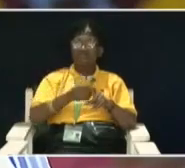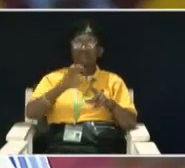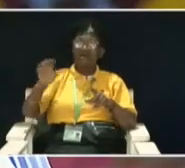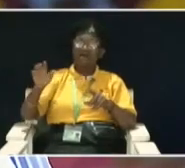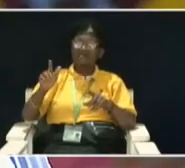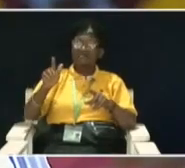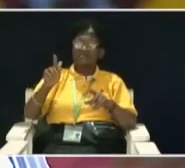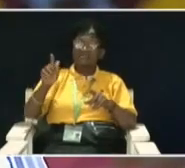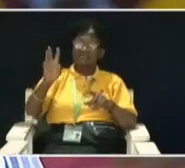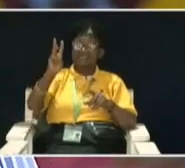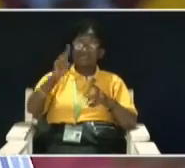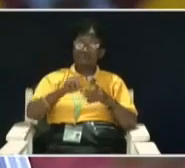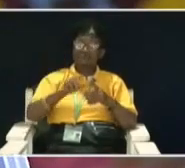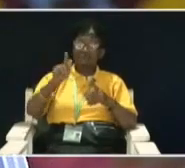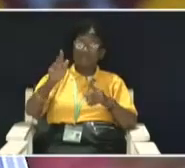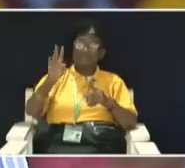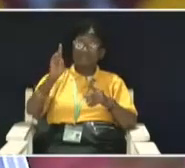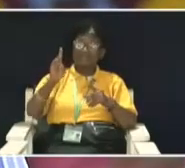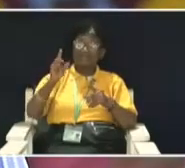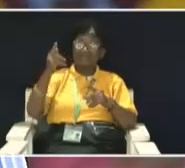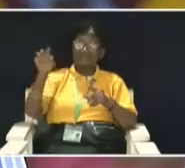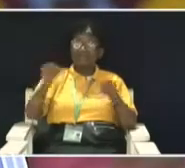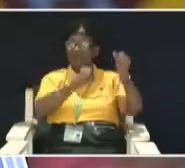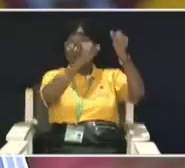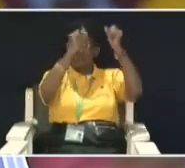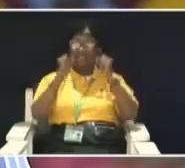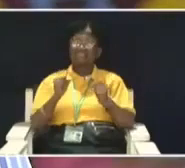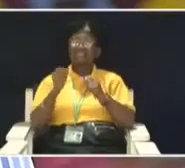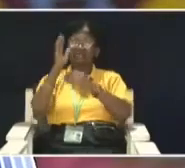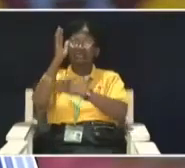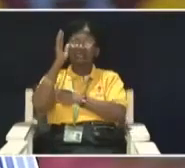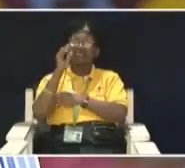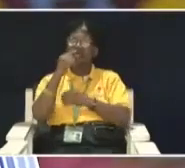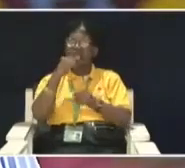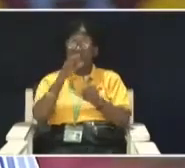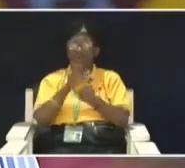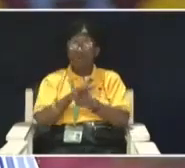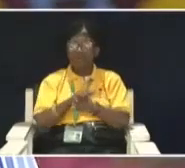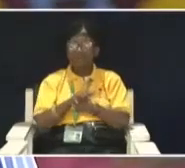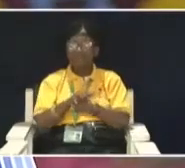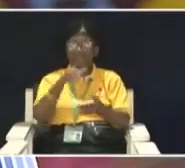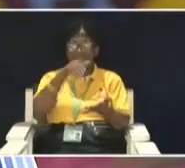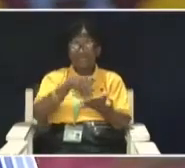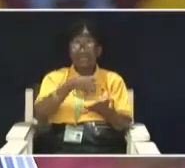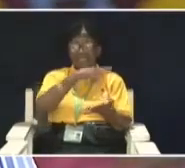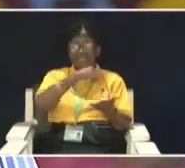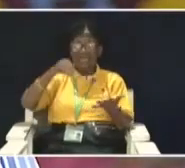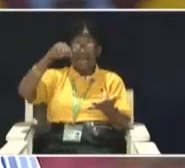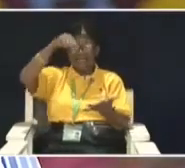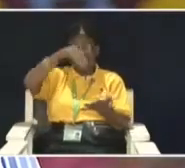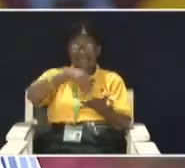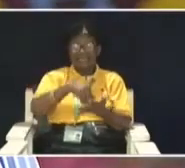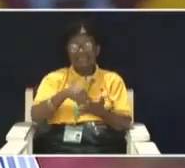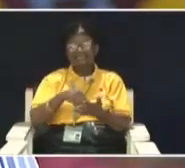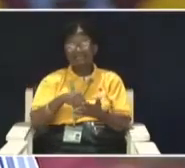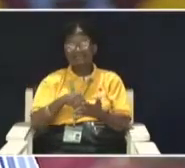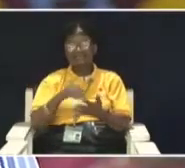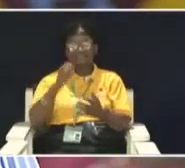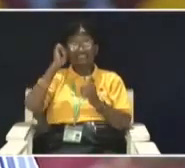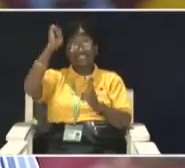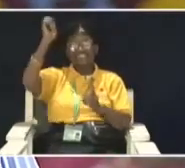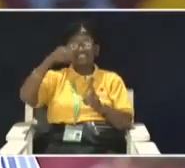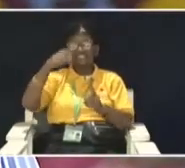to 27, the Almighty God promised again and again. He said,